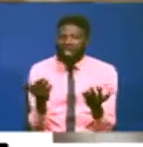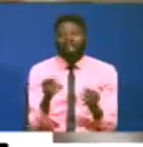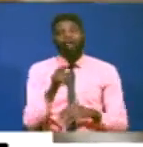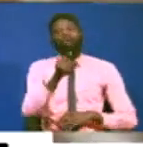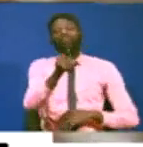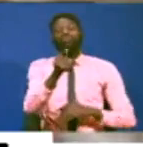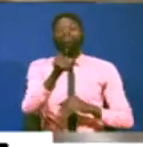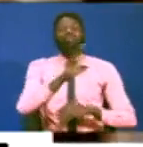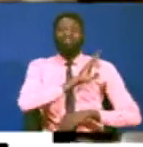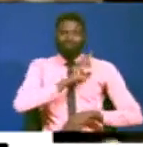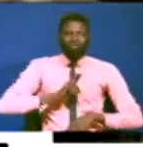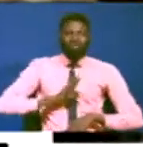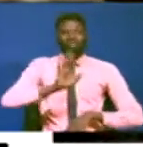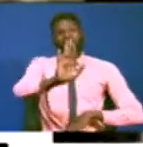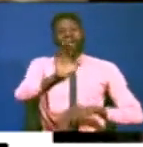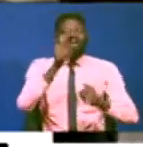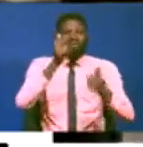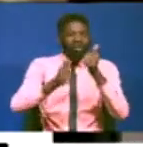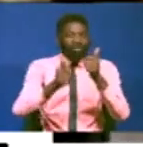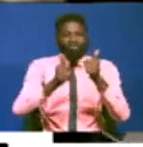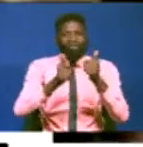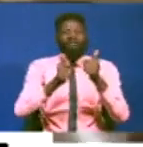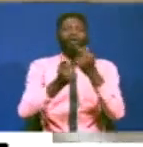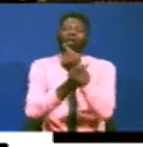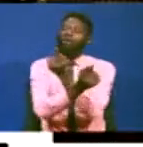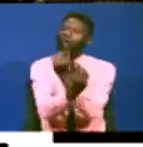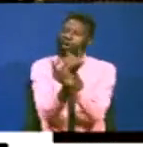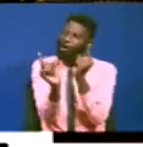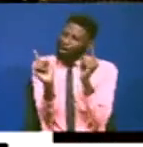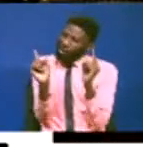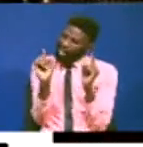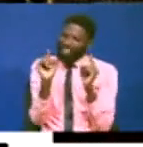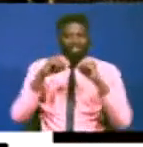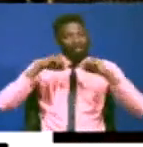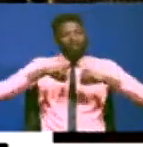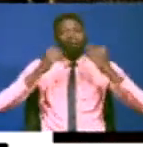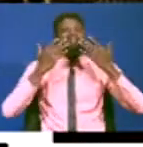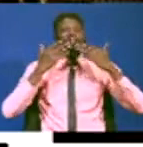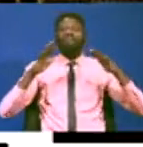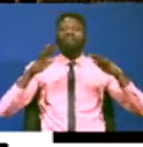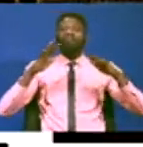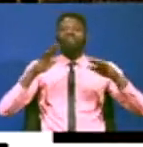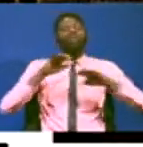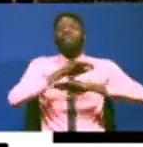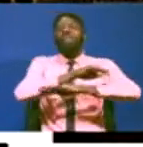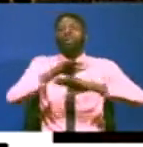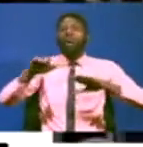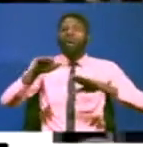profess, all of us, we have built a consensus that there will be no waiver of taxes for